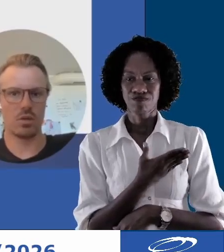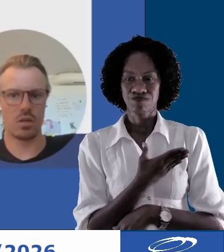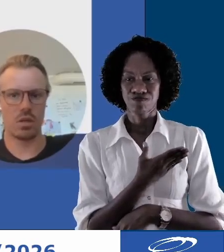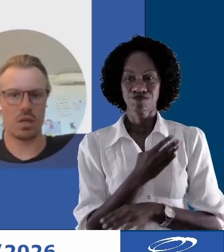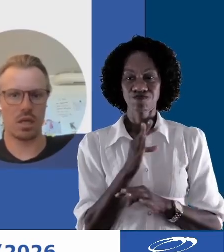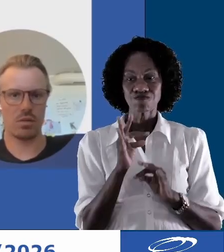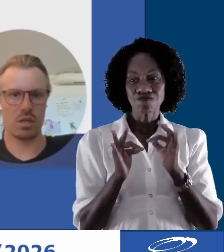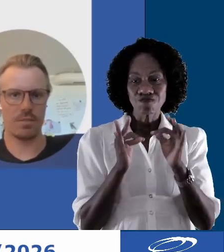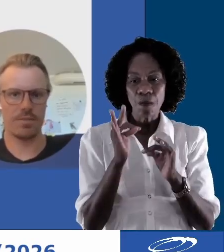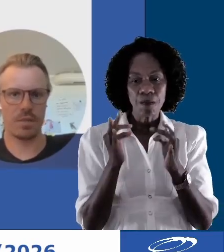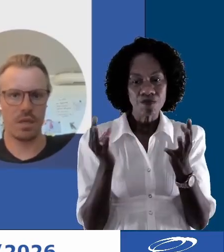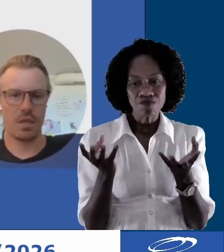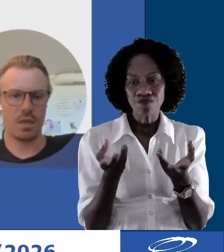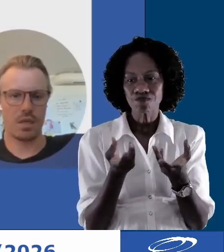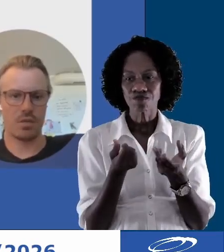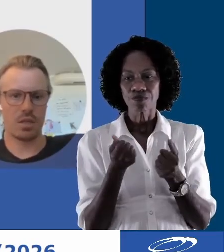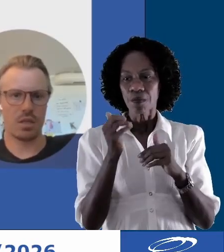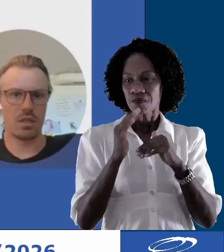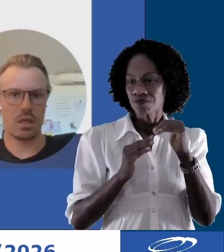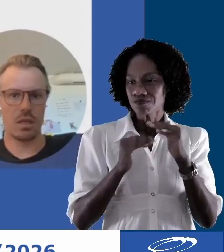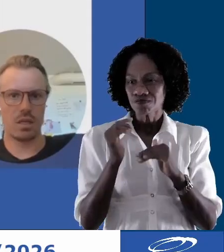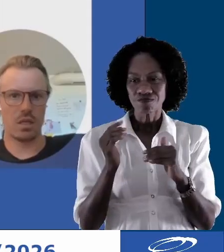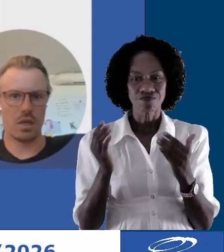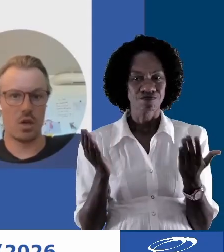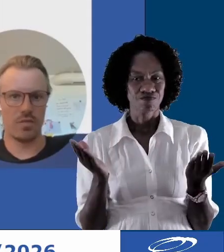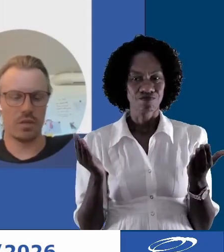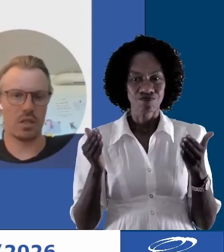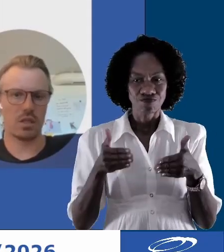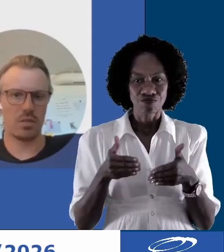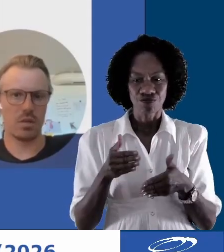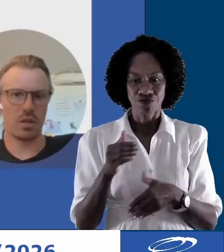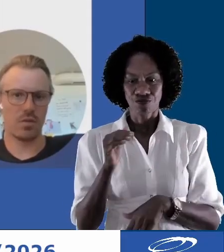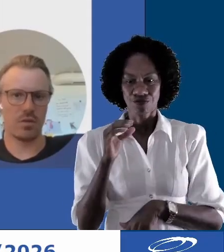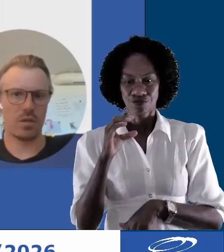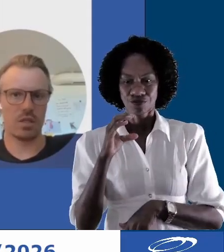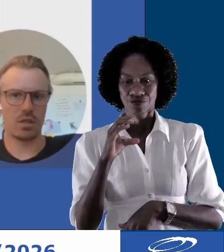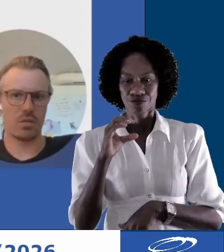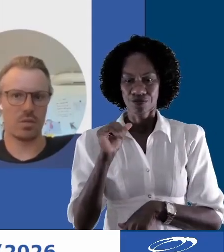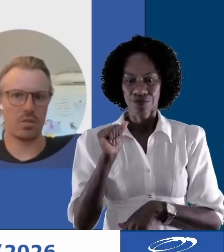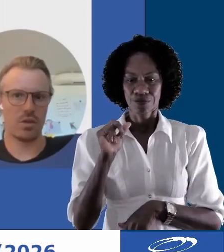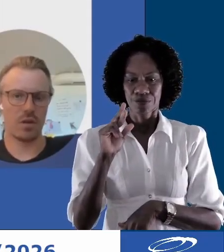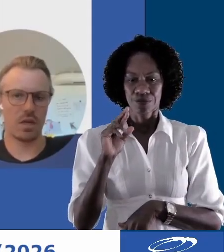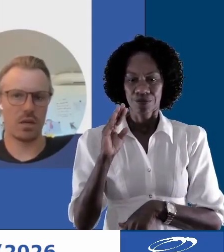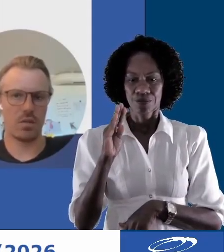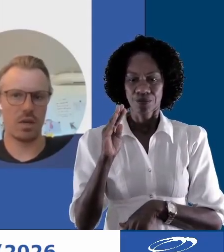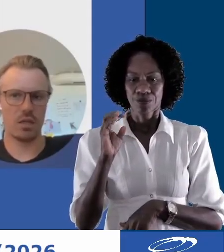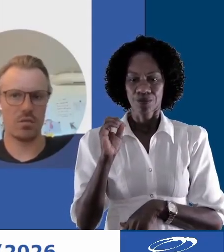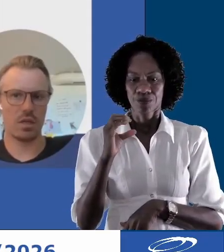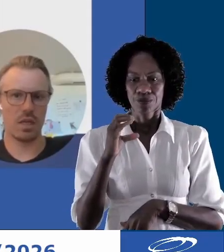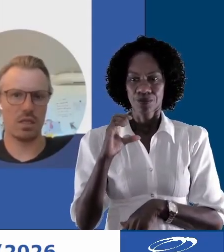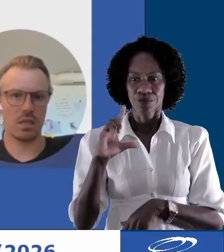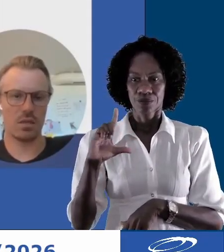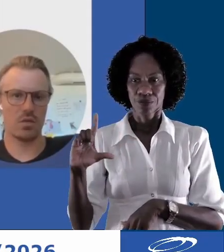called Carbocell. Carbocell is a novel injectable liquid formulation composed of a